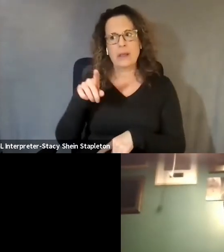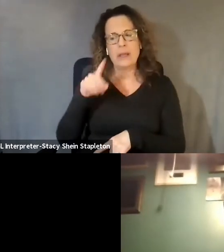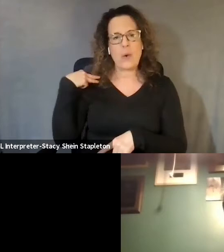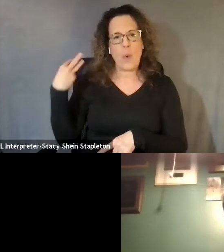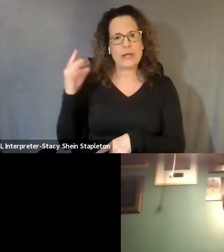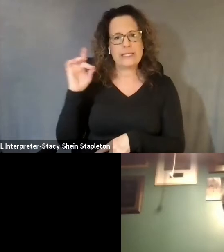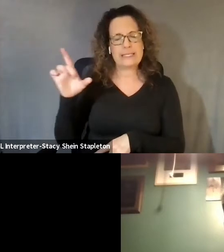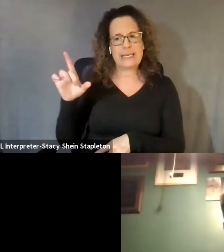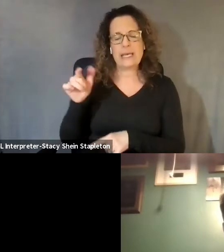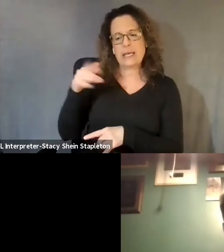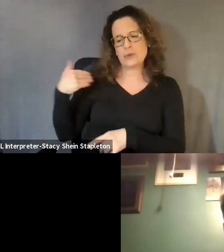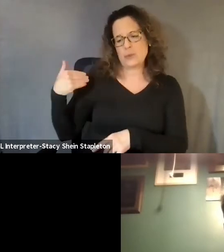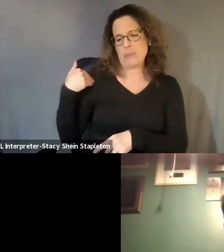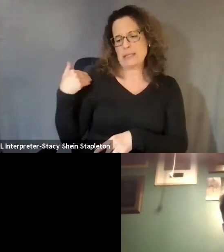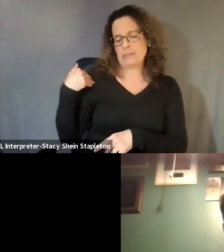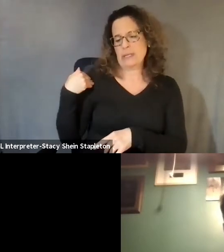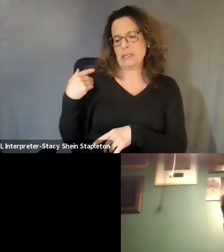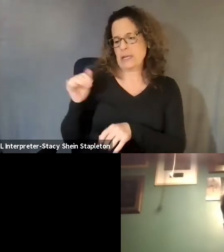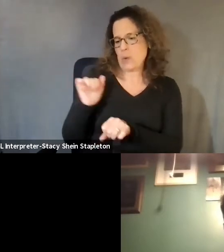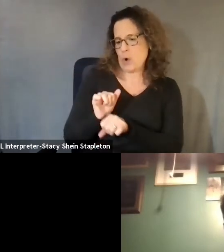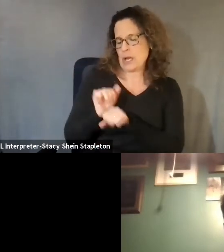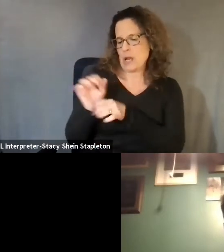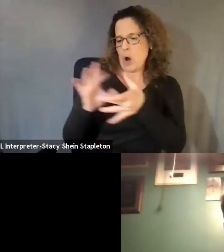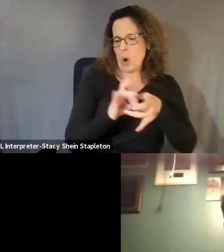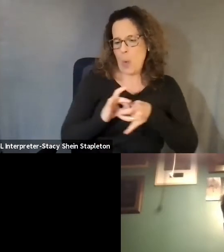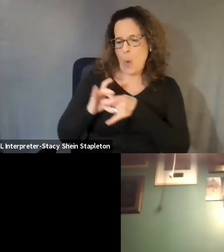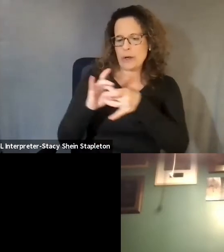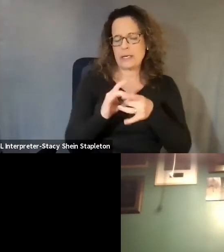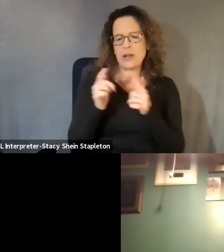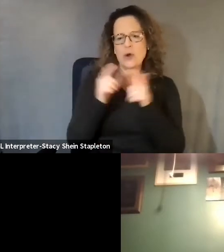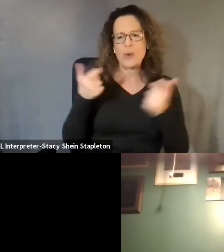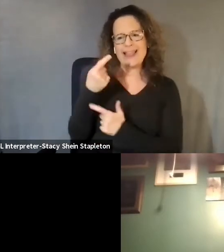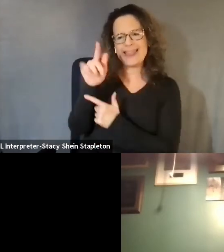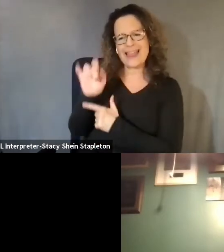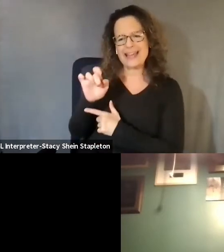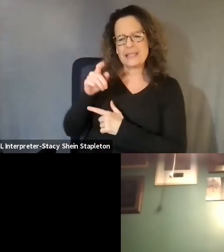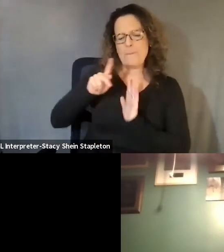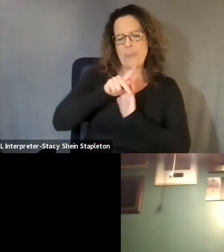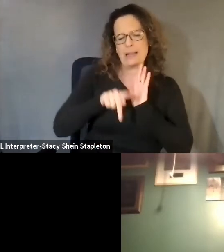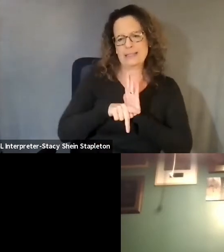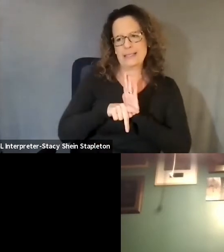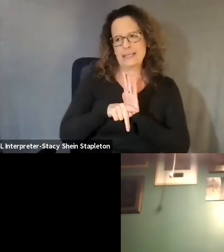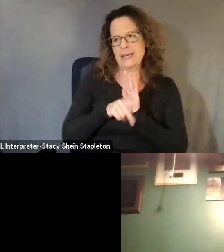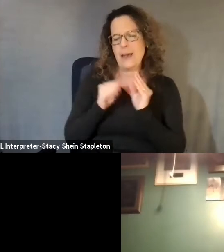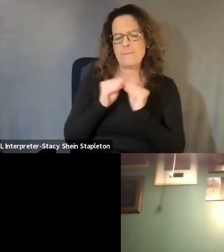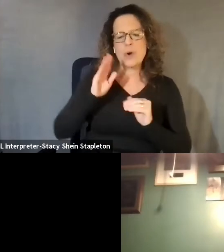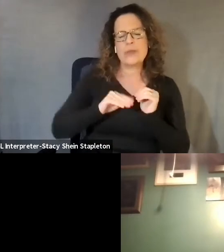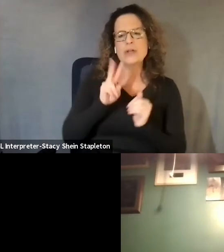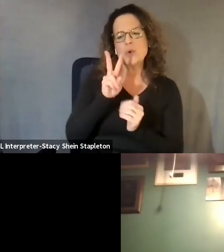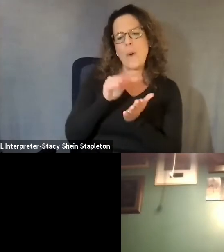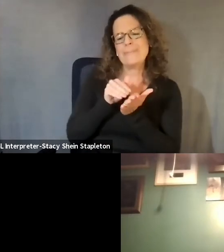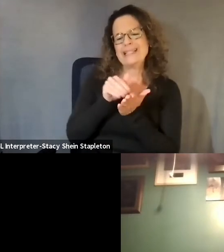D.C., his responsibilities included coordinating Great Lakes policy and more than $2 billion